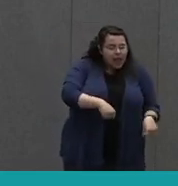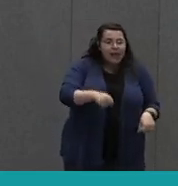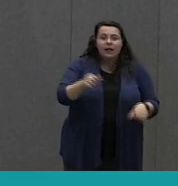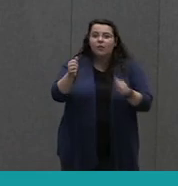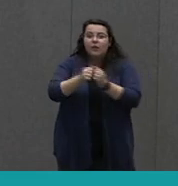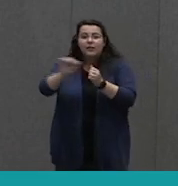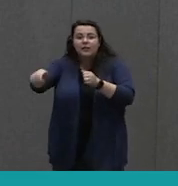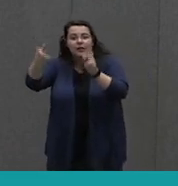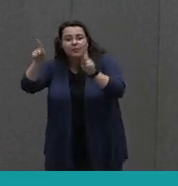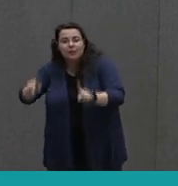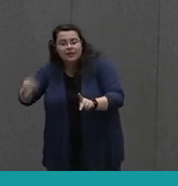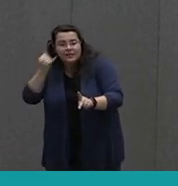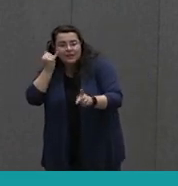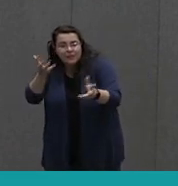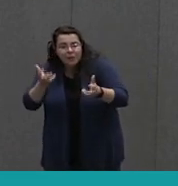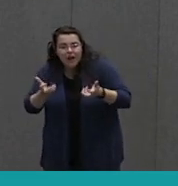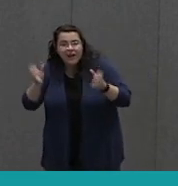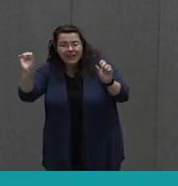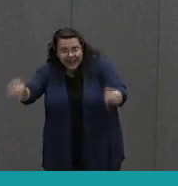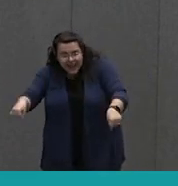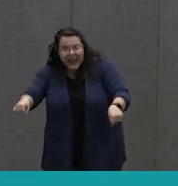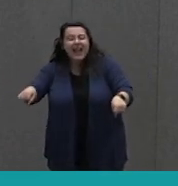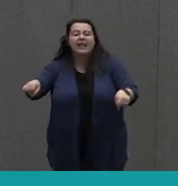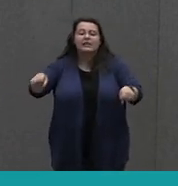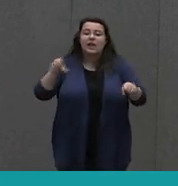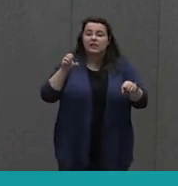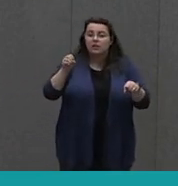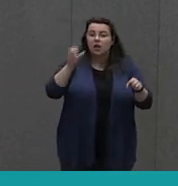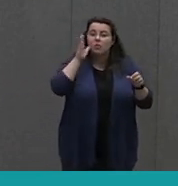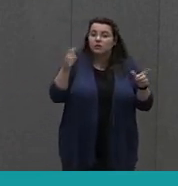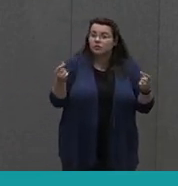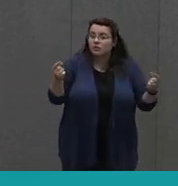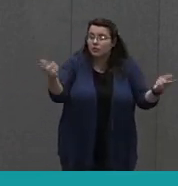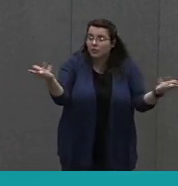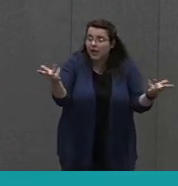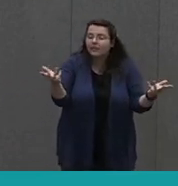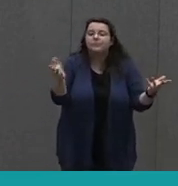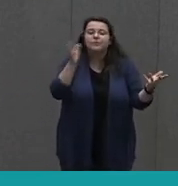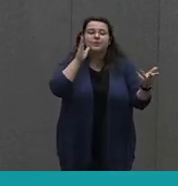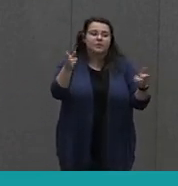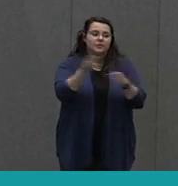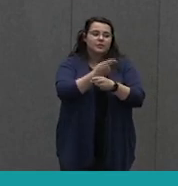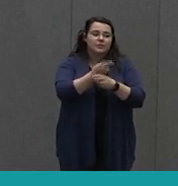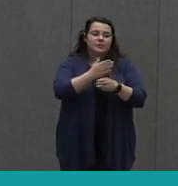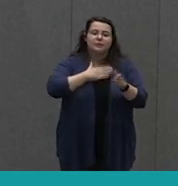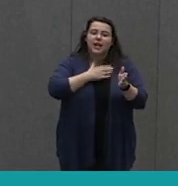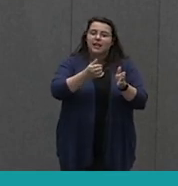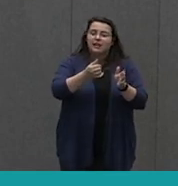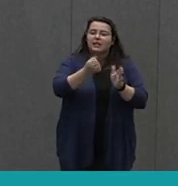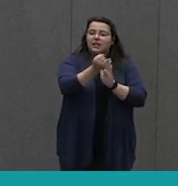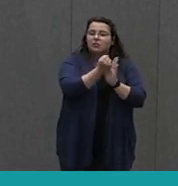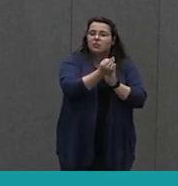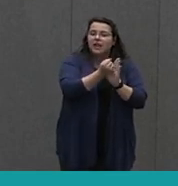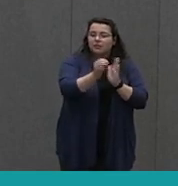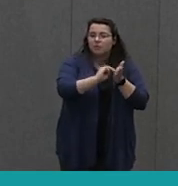of something, and I just cut it into small squares. And then I got 2 colors of markers. I